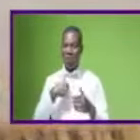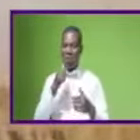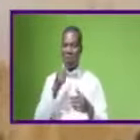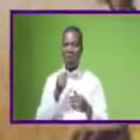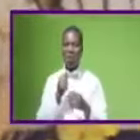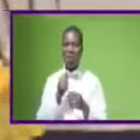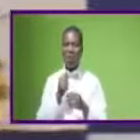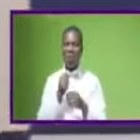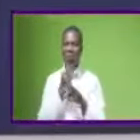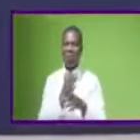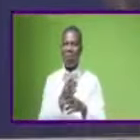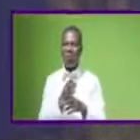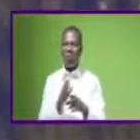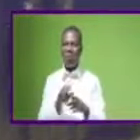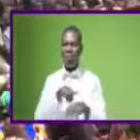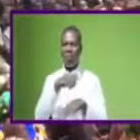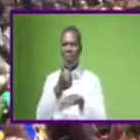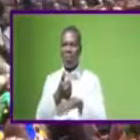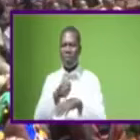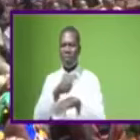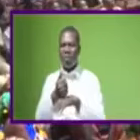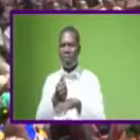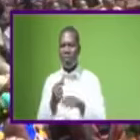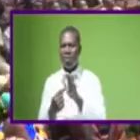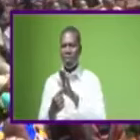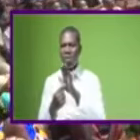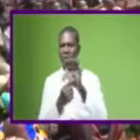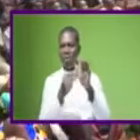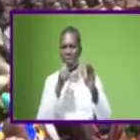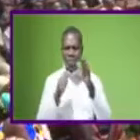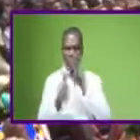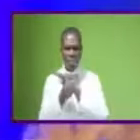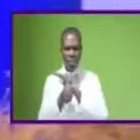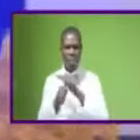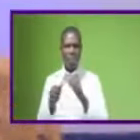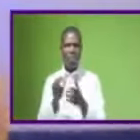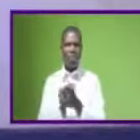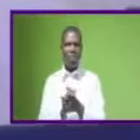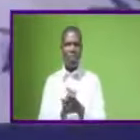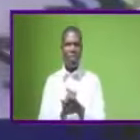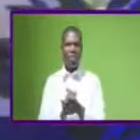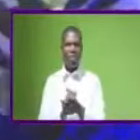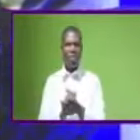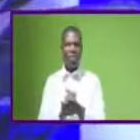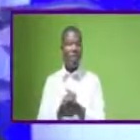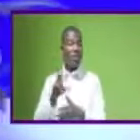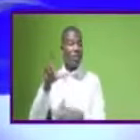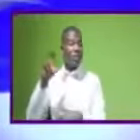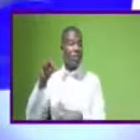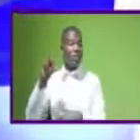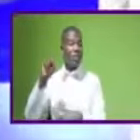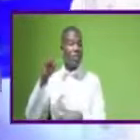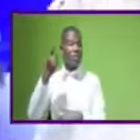Most of the times, I'm not ready to reveal a lot of hidden mysteries. That the first night in the